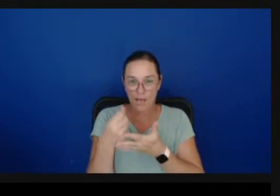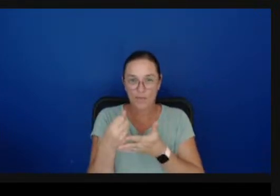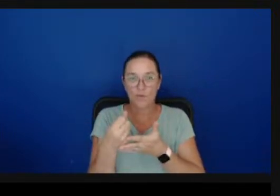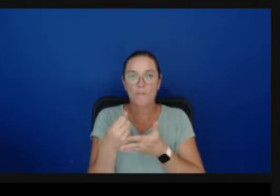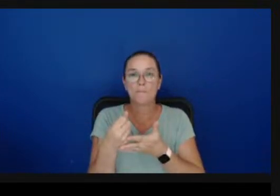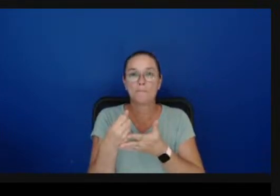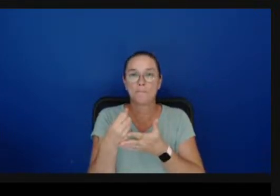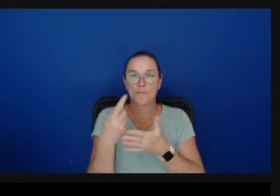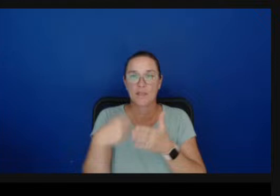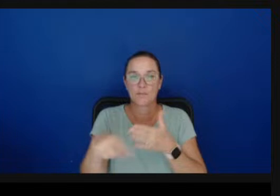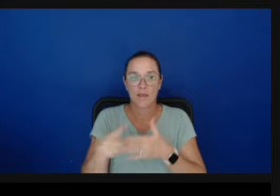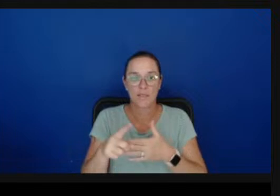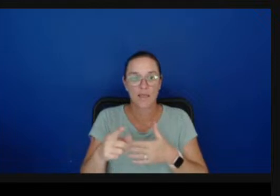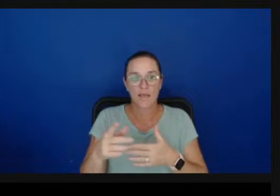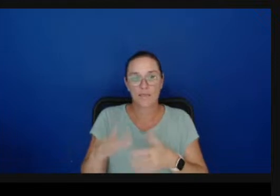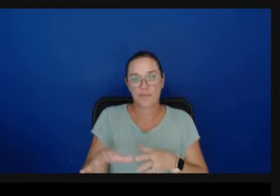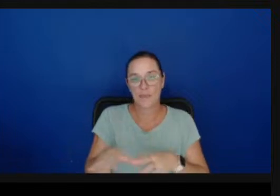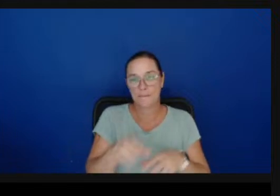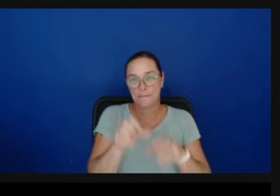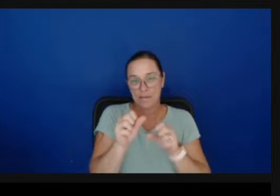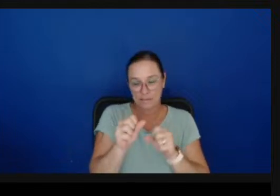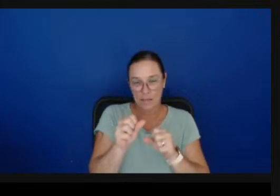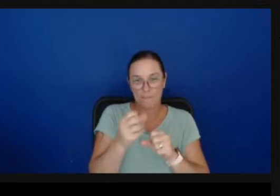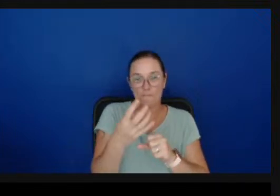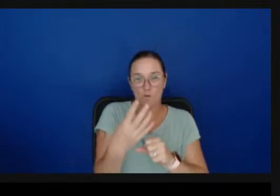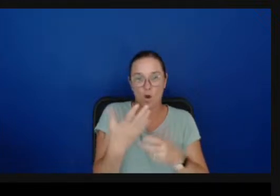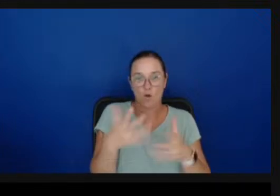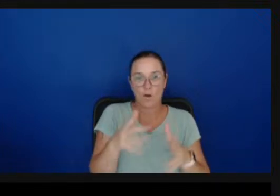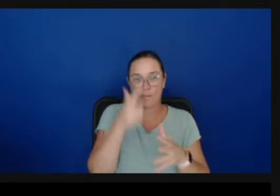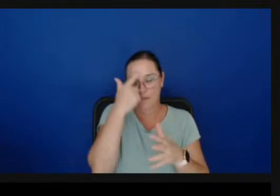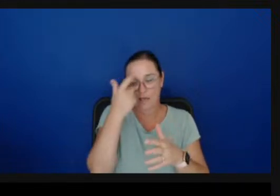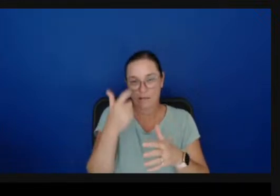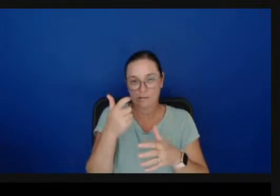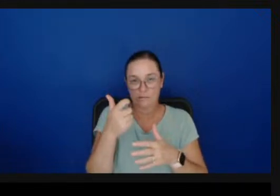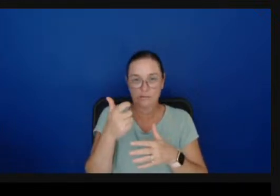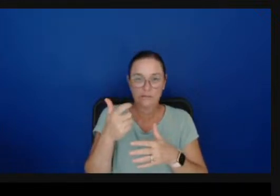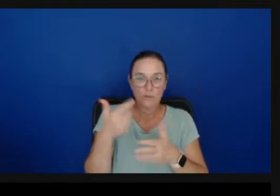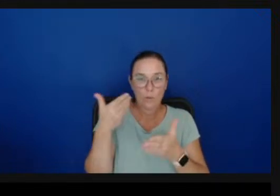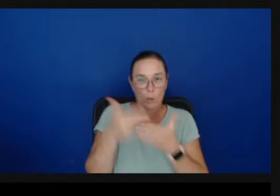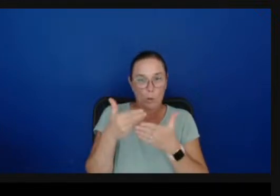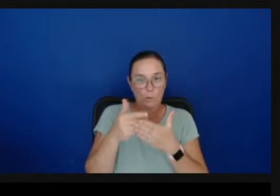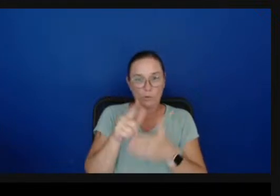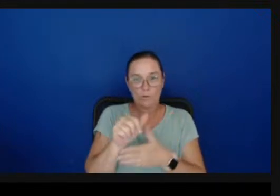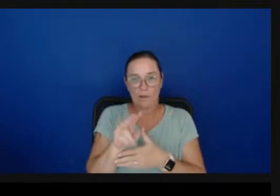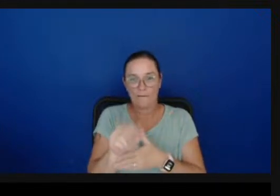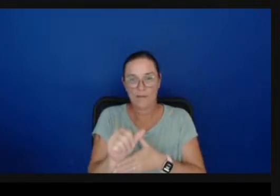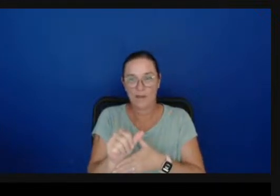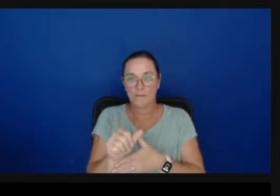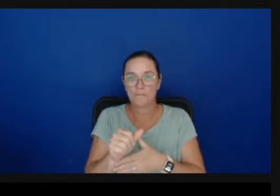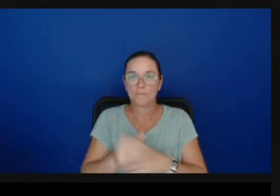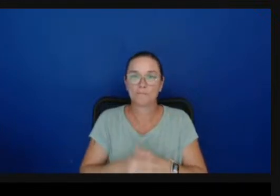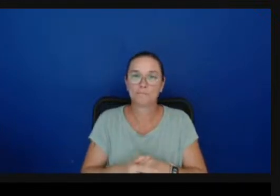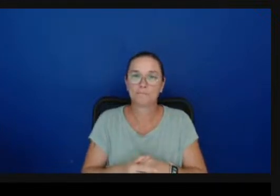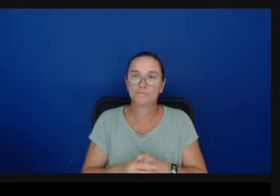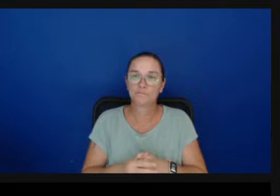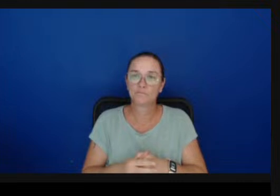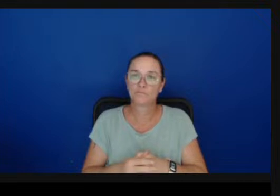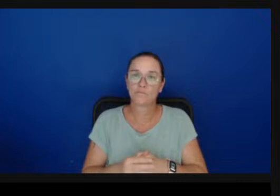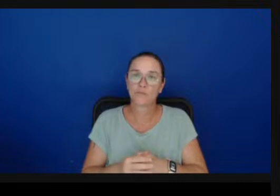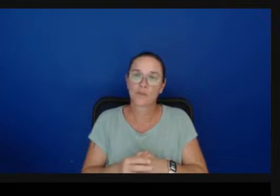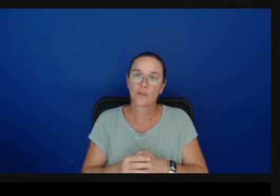already because they were afraid they were going to get covered by lava. So we got those 4 already, but all the rest of these are going to pick up. And